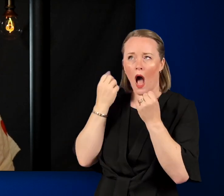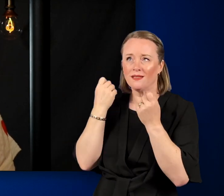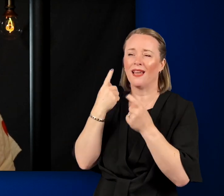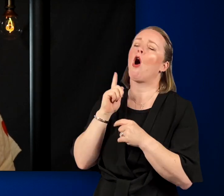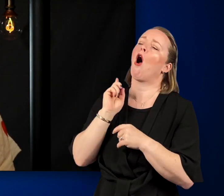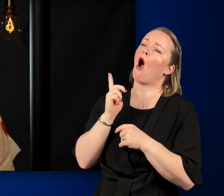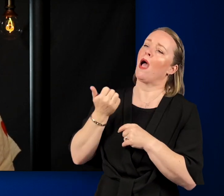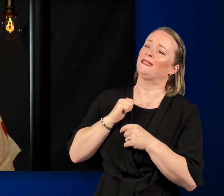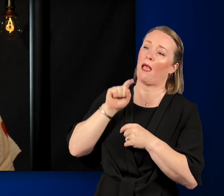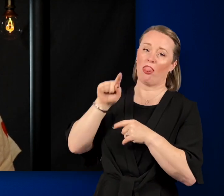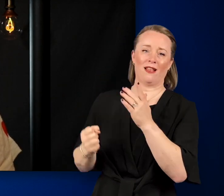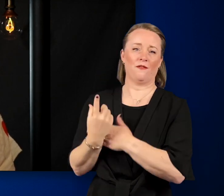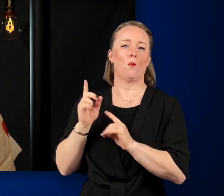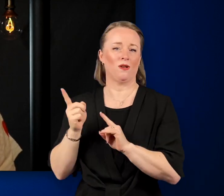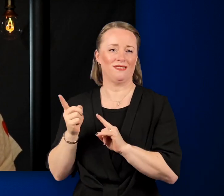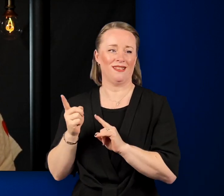that the host has set out.